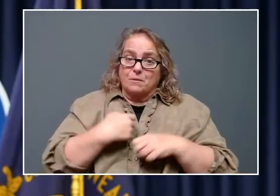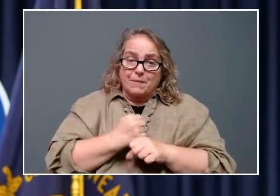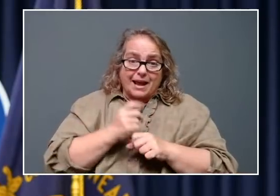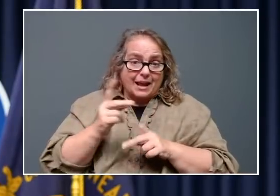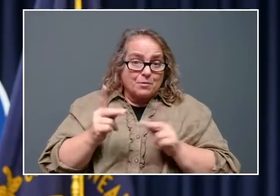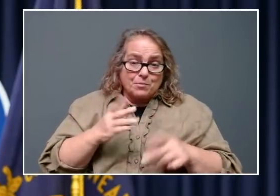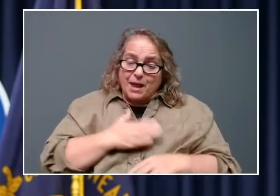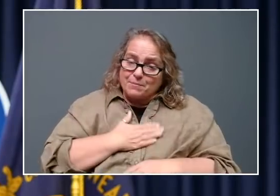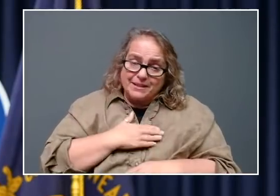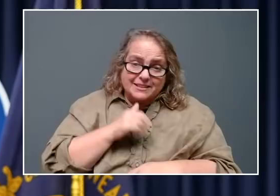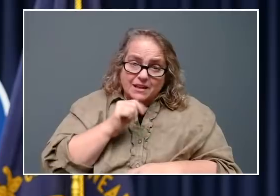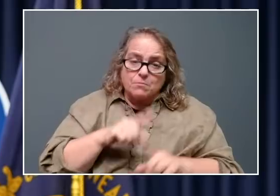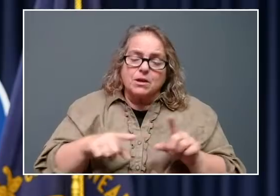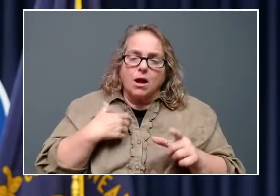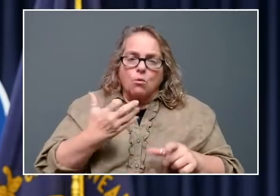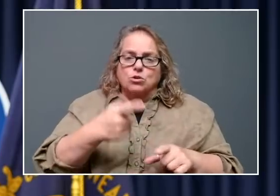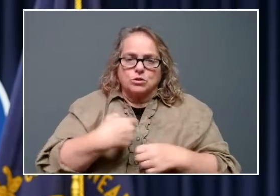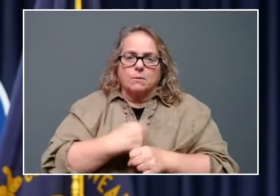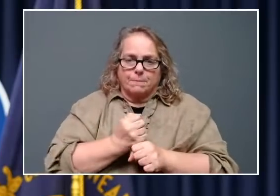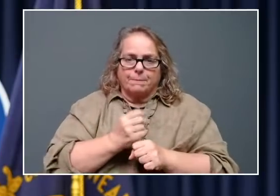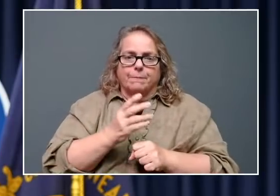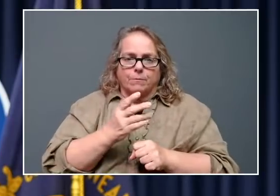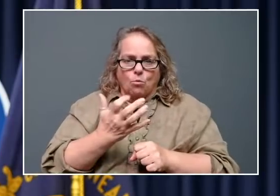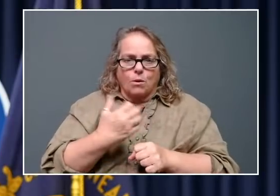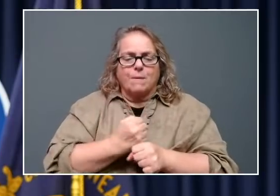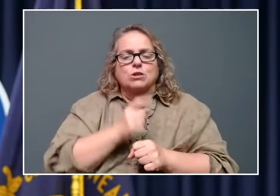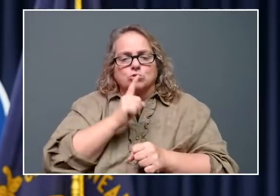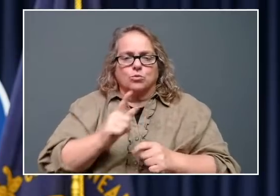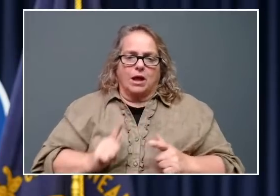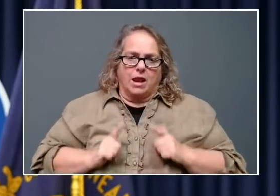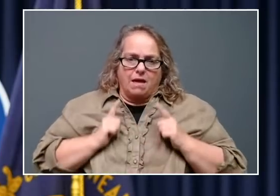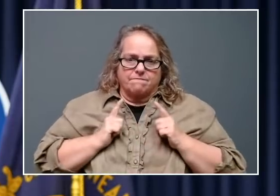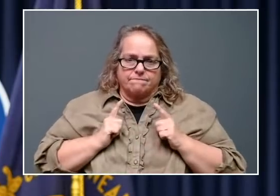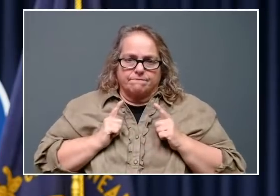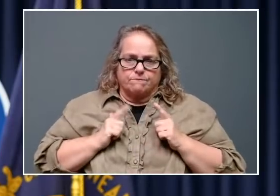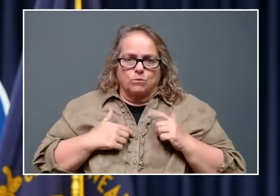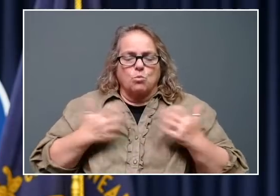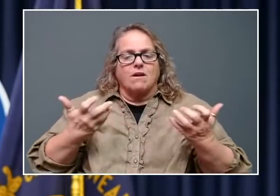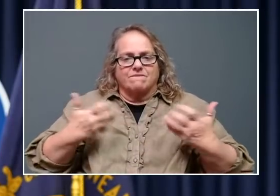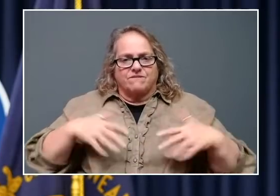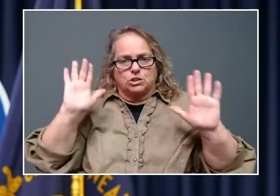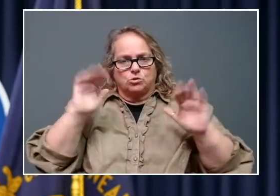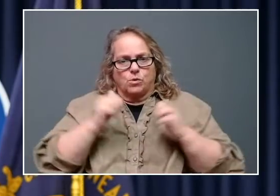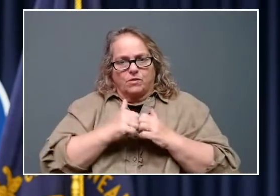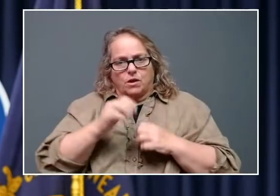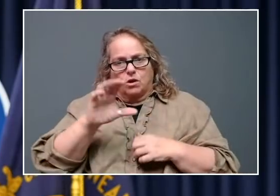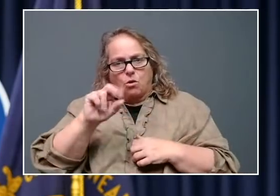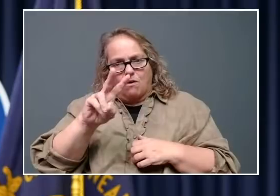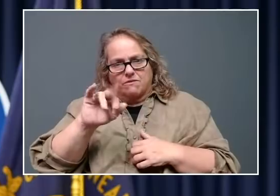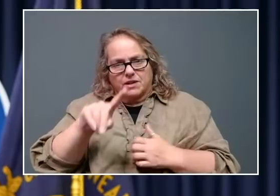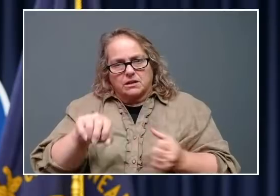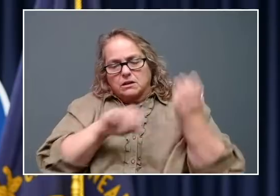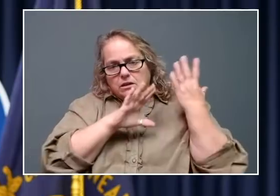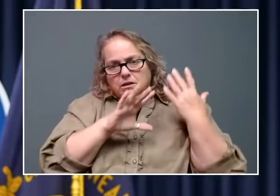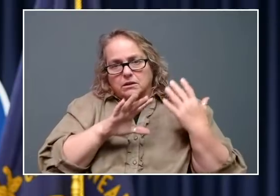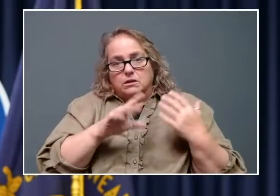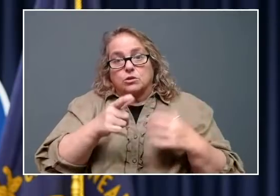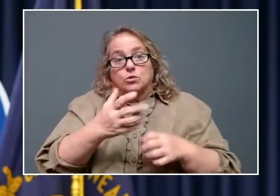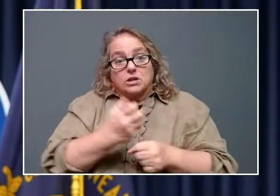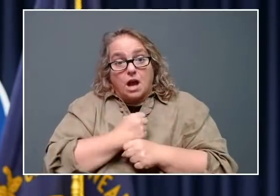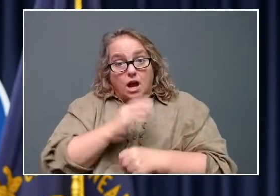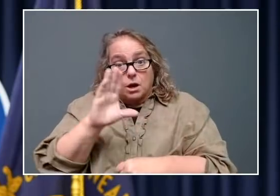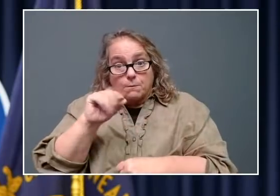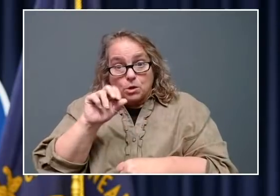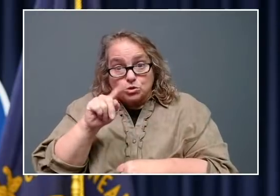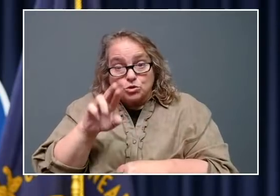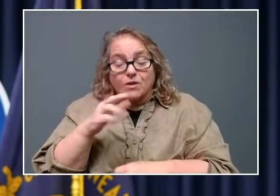we want you to be alive. And we want to be post-COVID. Everybody who's gotten their booster, thank you for showing the urgency. If you